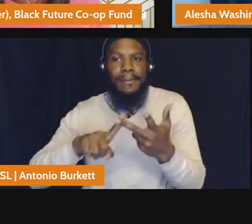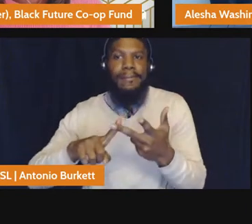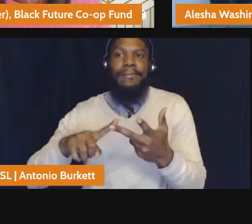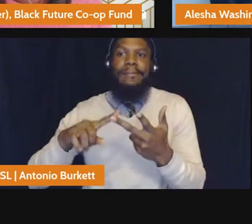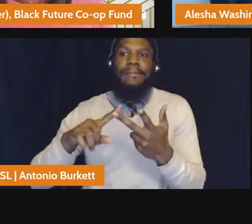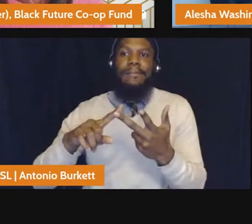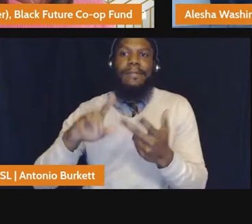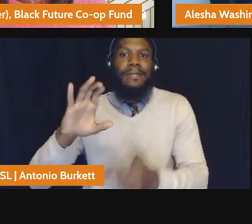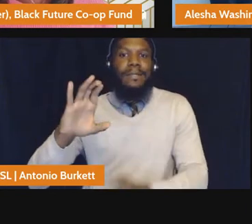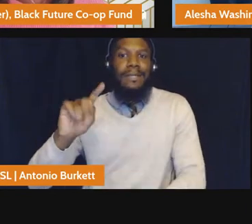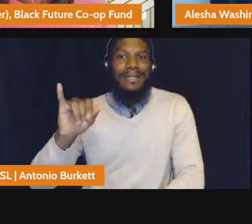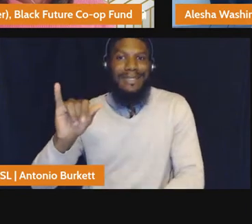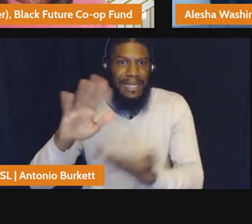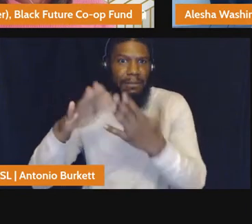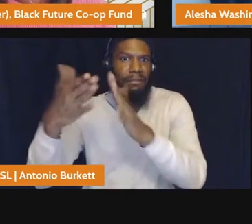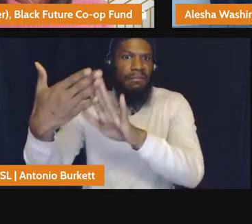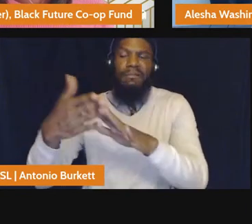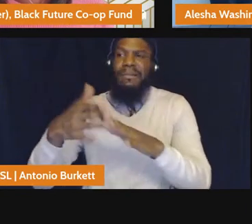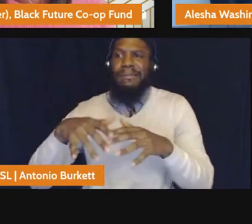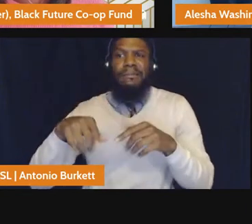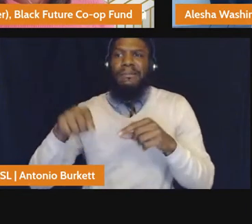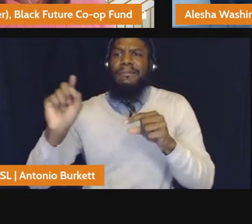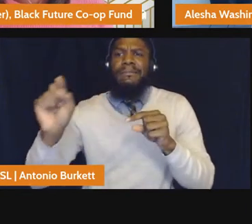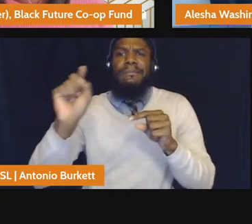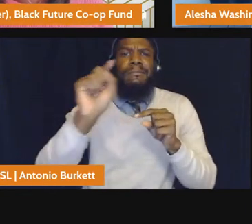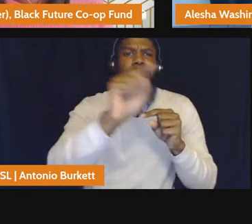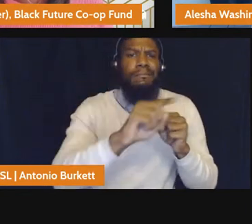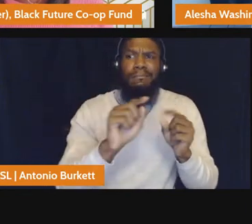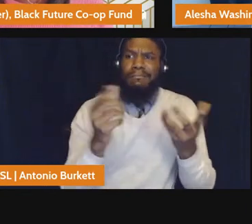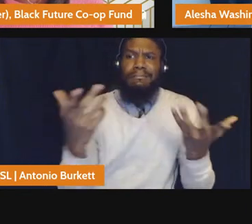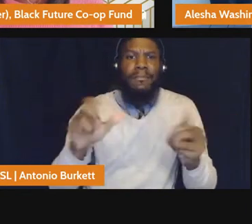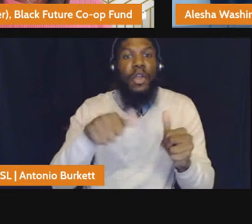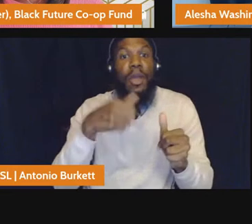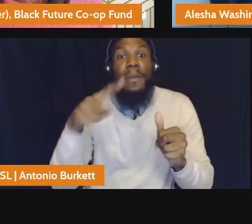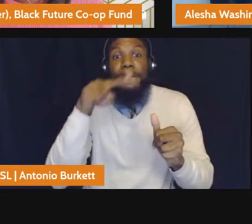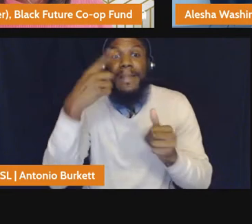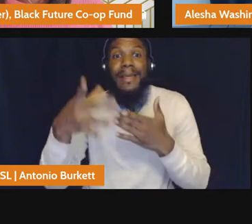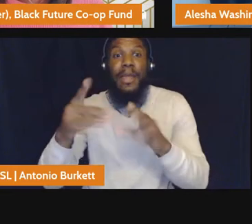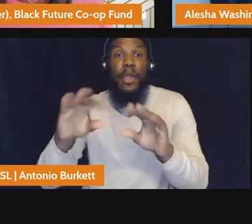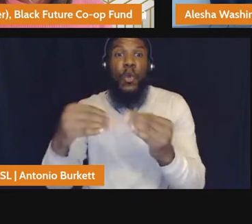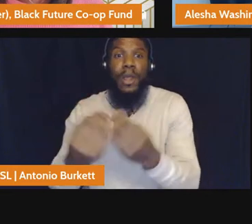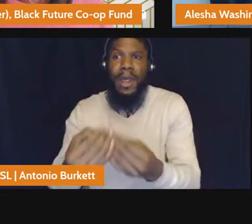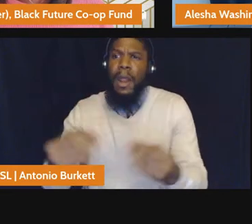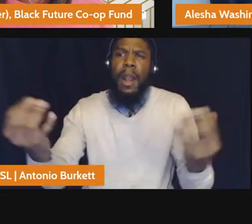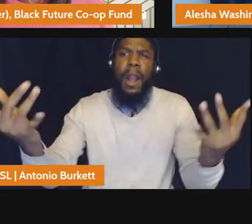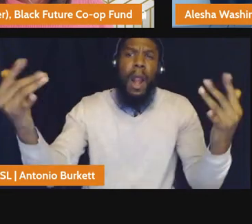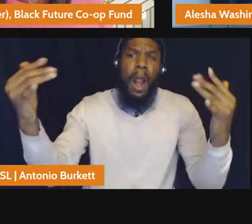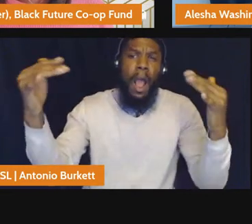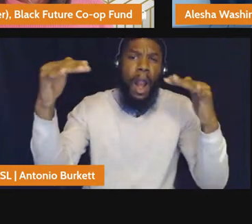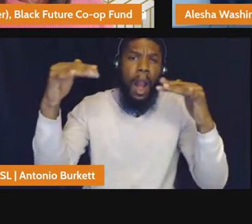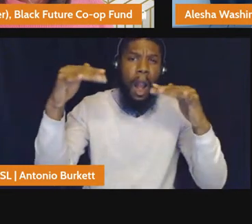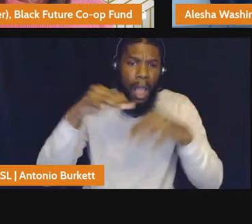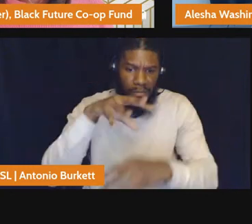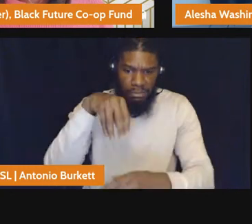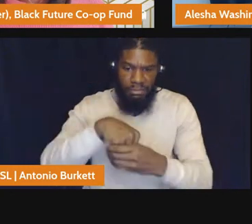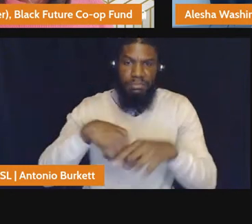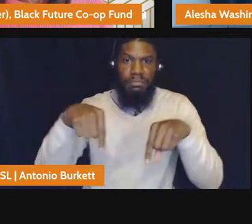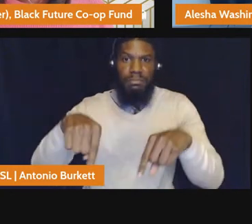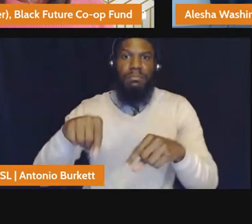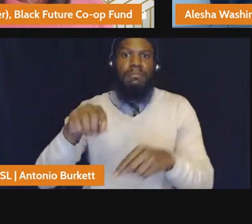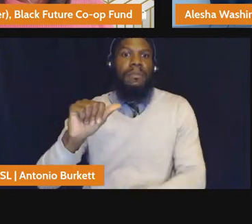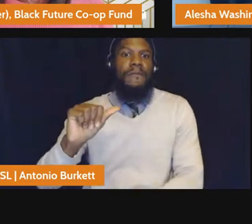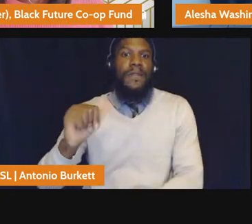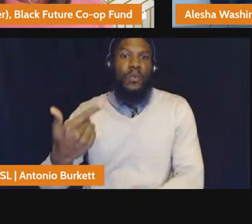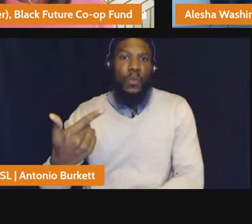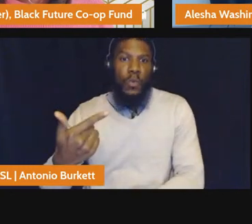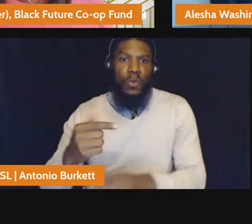were at other Black-led organizations participated in this affinity group that met, and we just talked